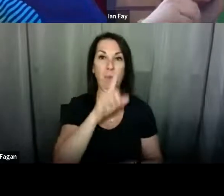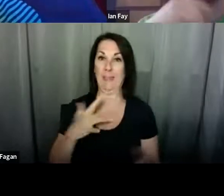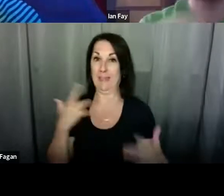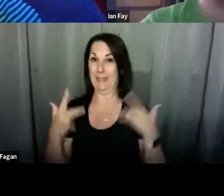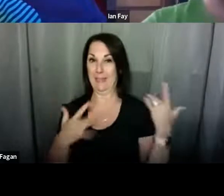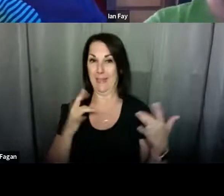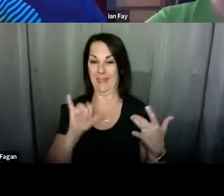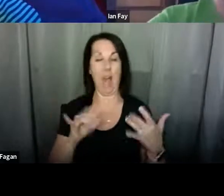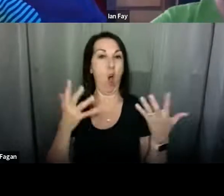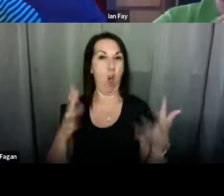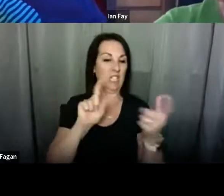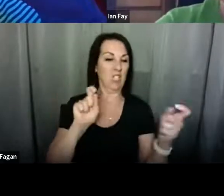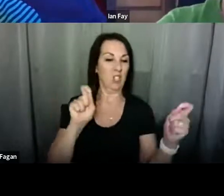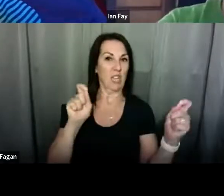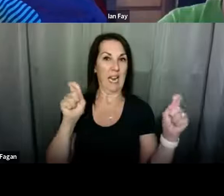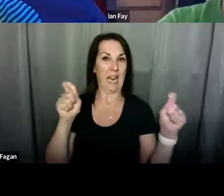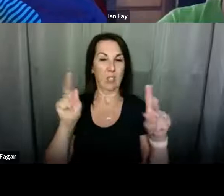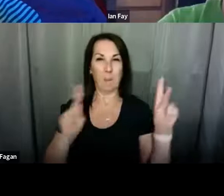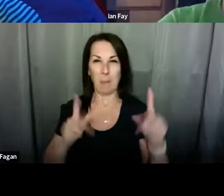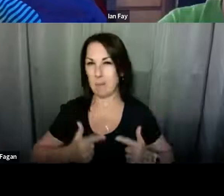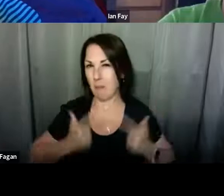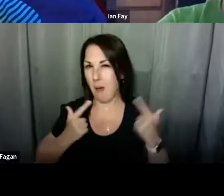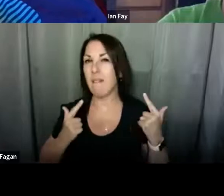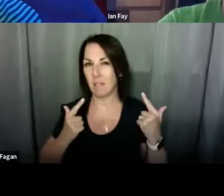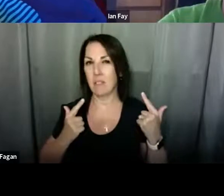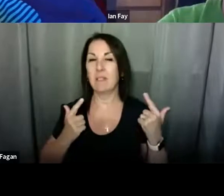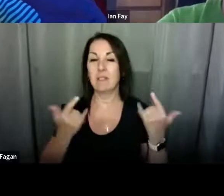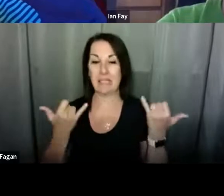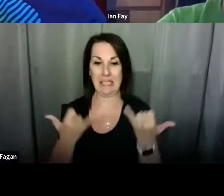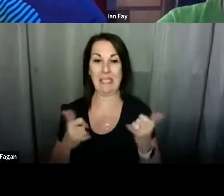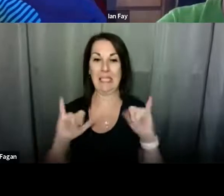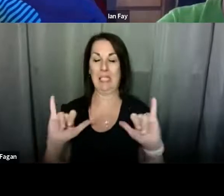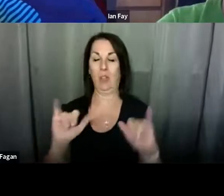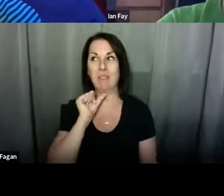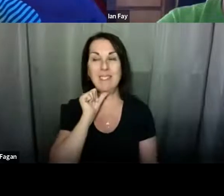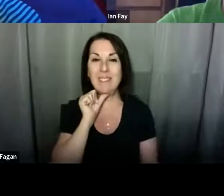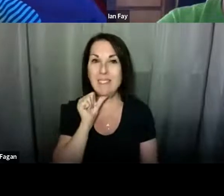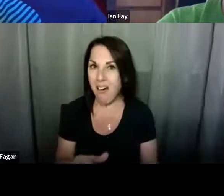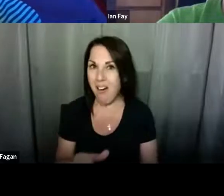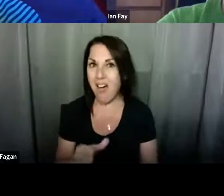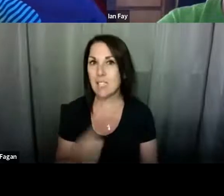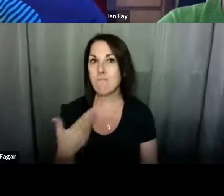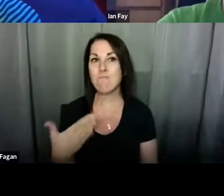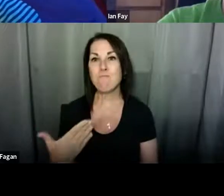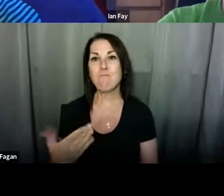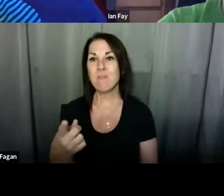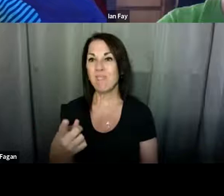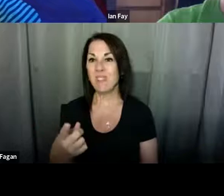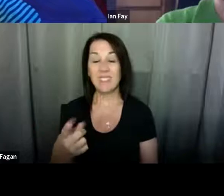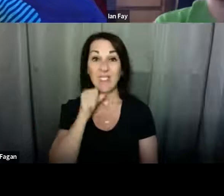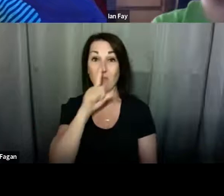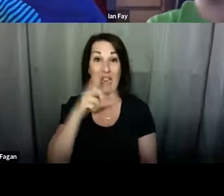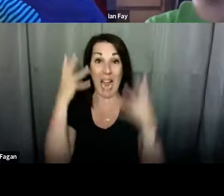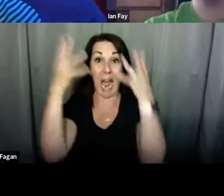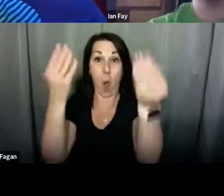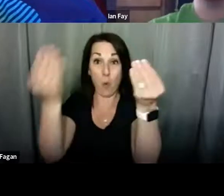exciting because it's already changing people's lives, and it's still not, like, not, like, really out there.